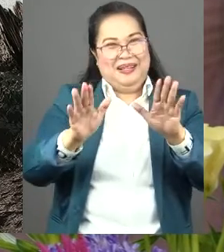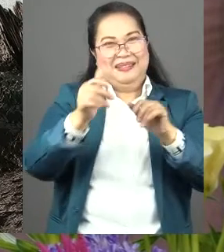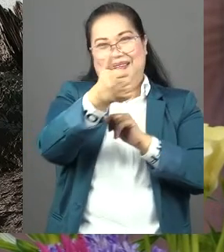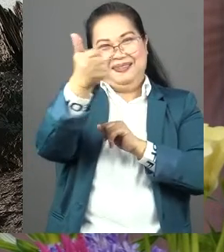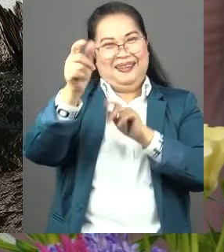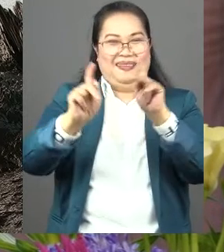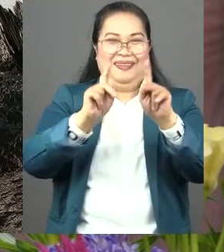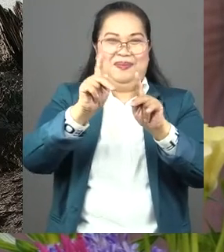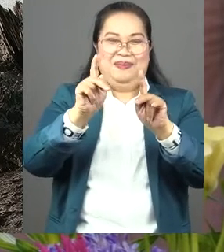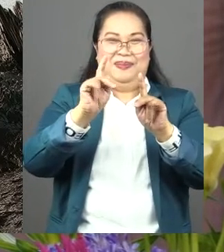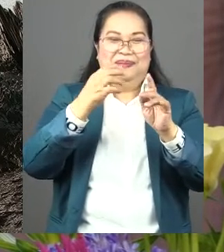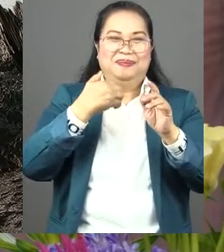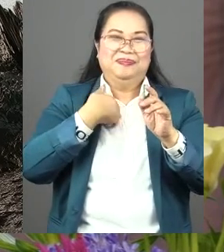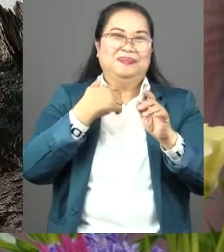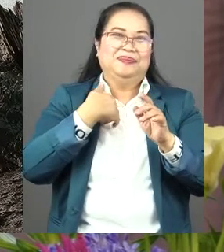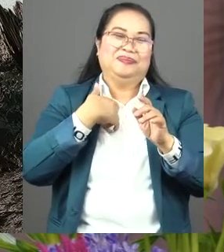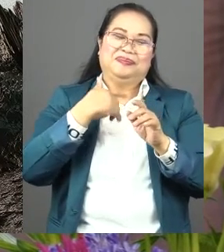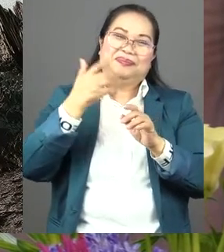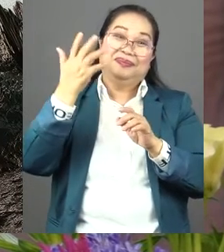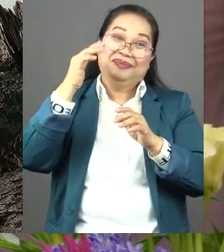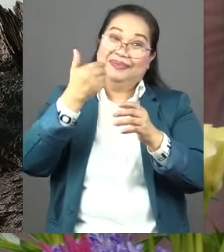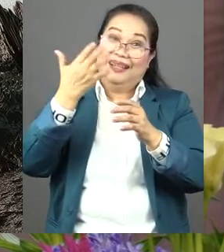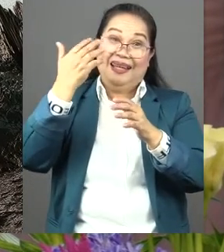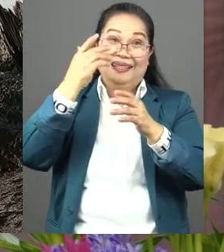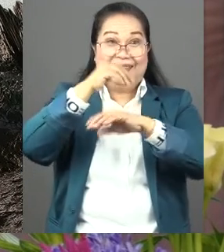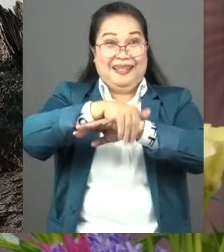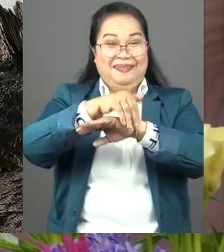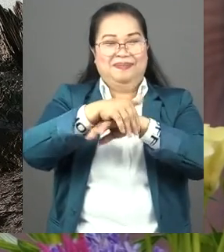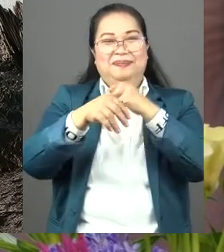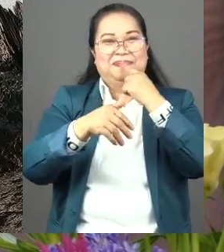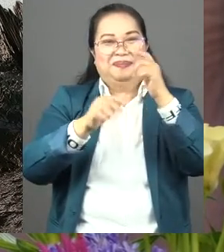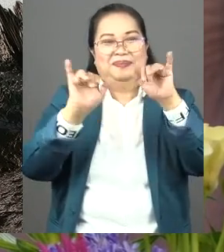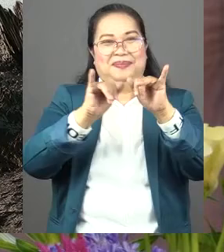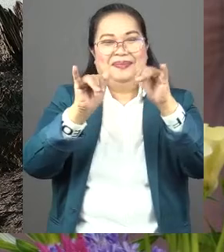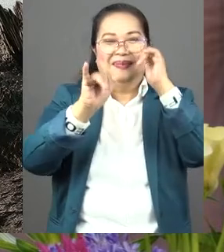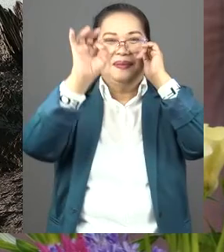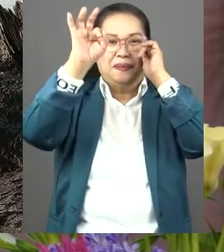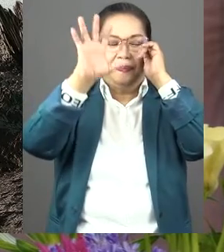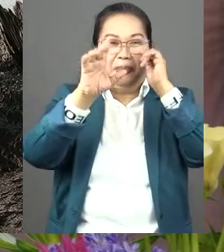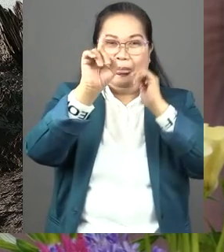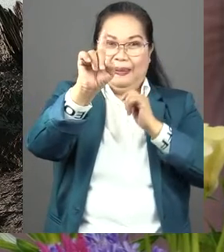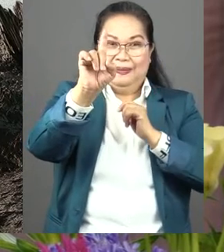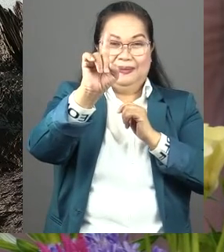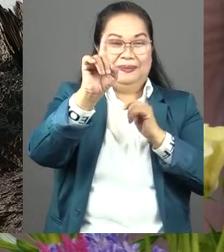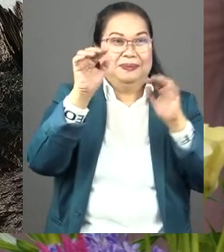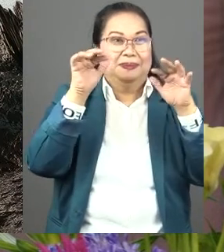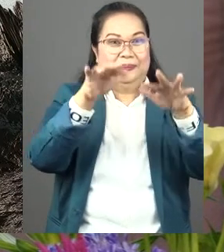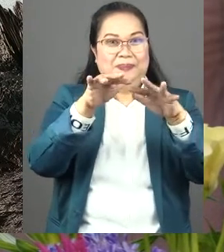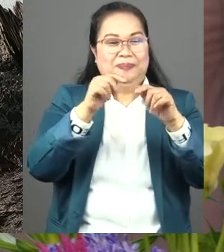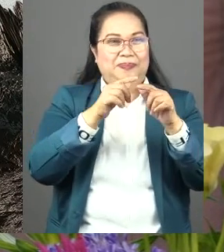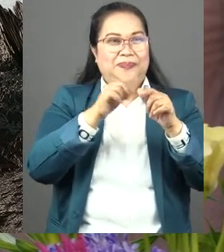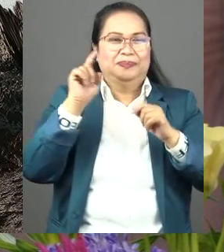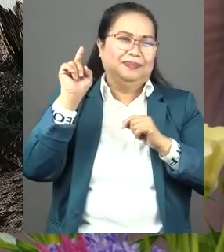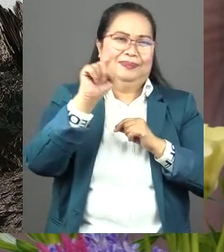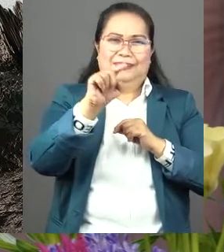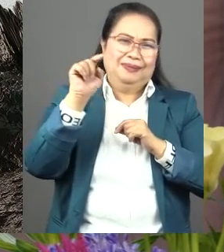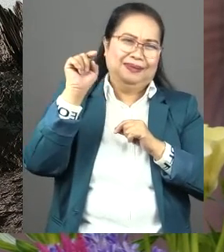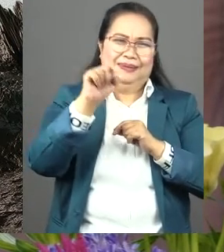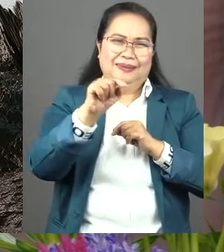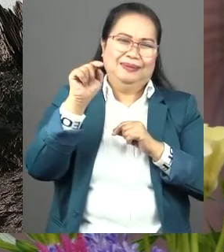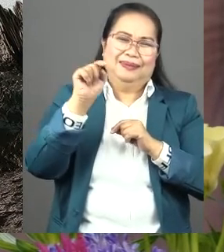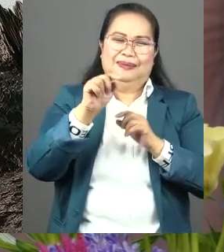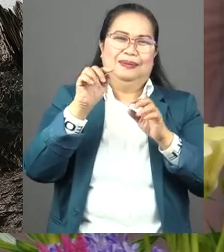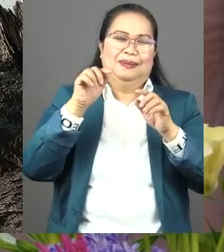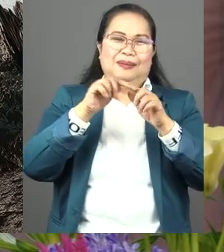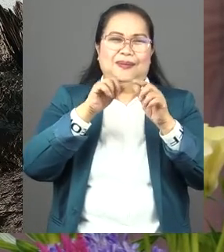other people. My wife just told me last night, and I gave the same sermon, one of the attenders there has been going through an